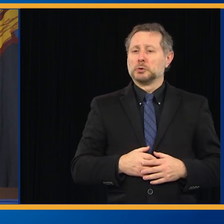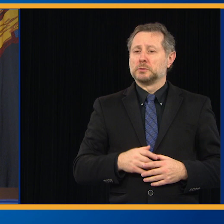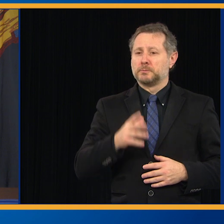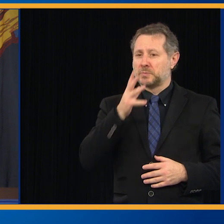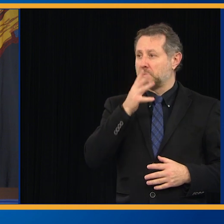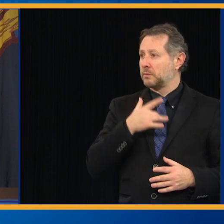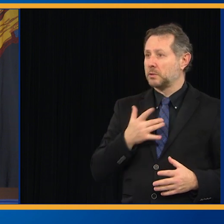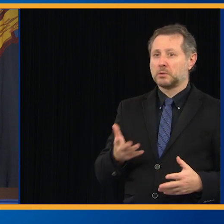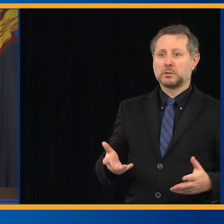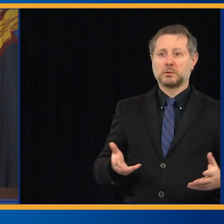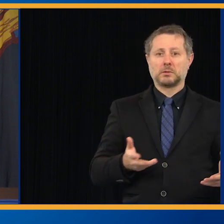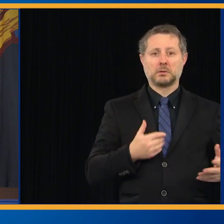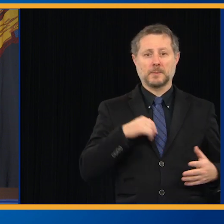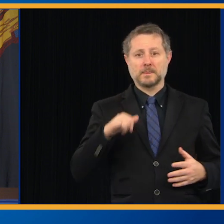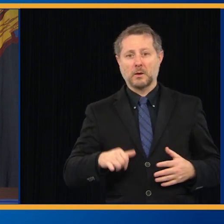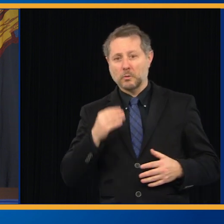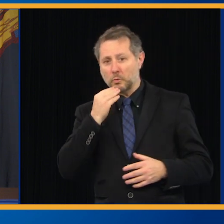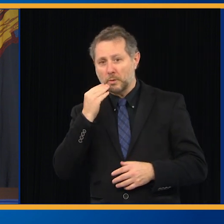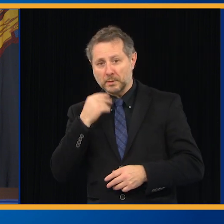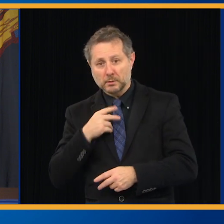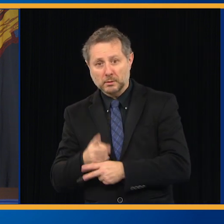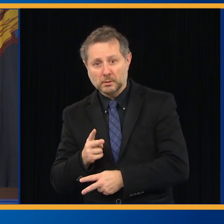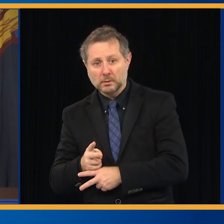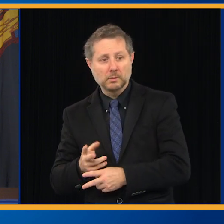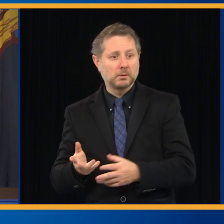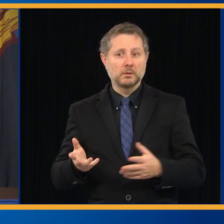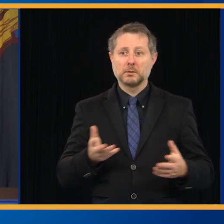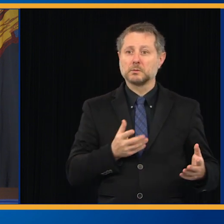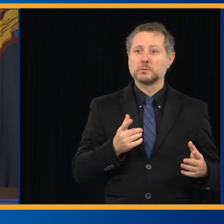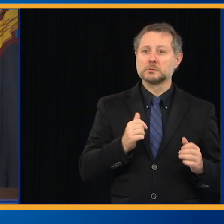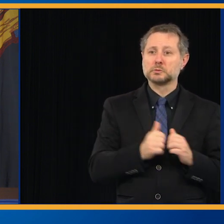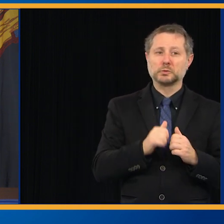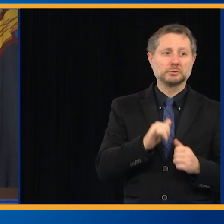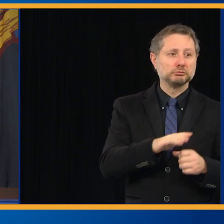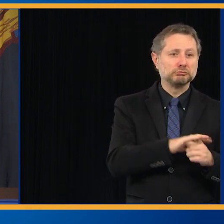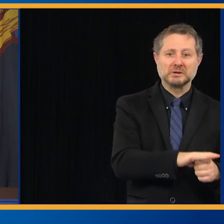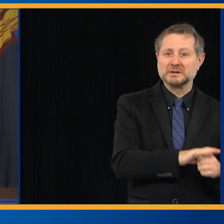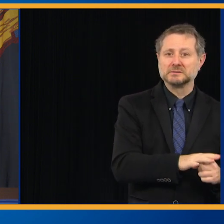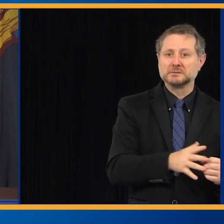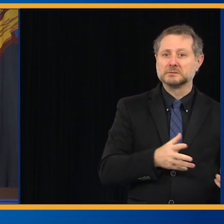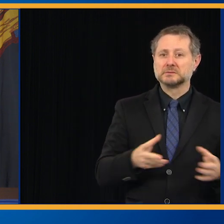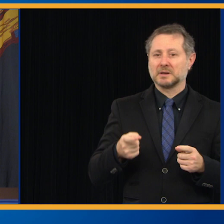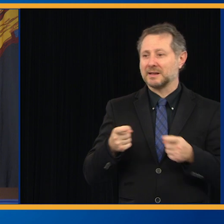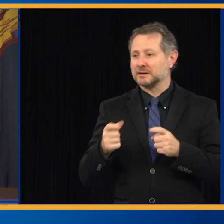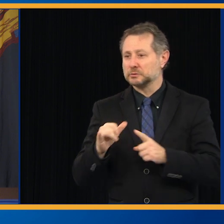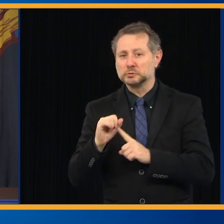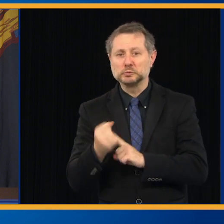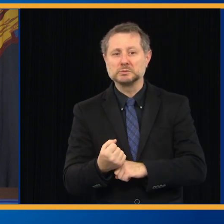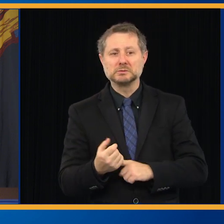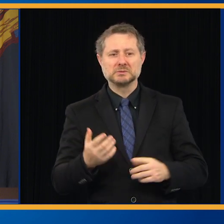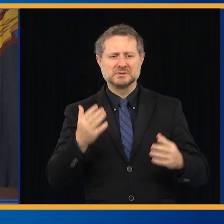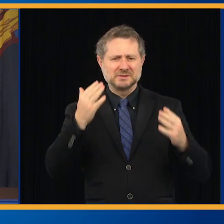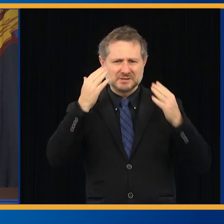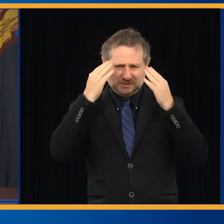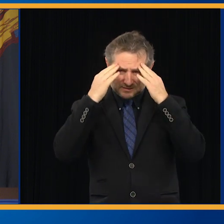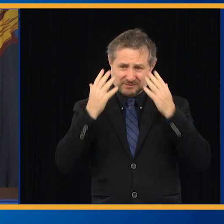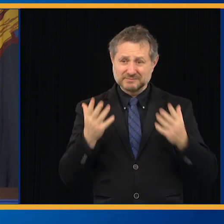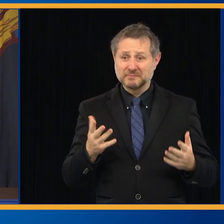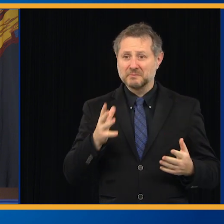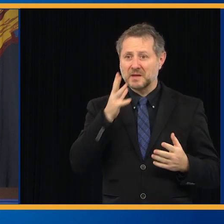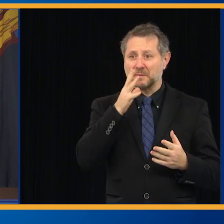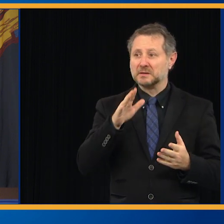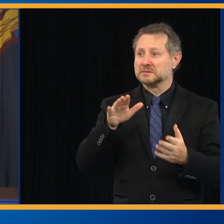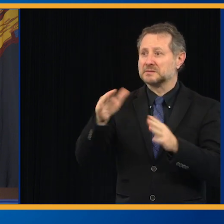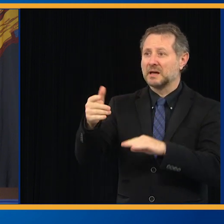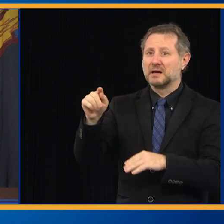stuck at home, dealing with all that stress, all that situation. Mothers who have lost mothers, mothers who we have